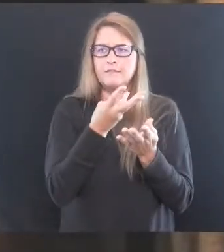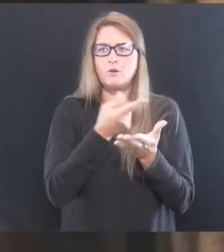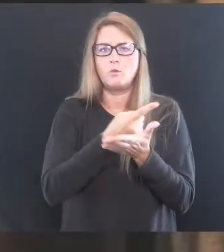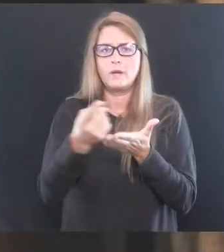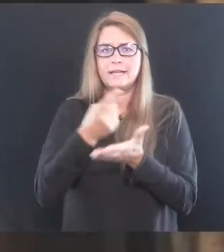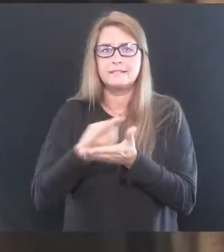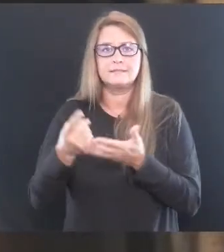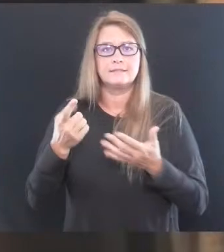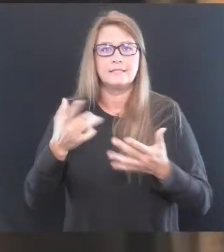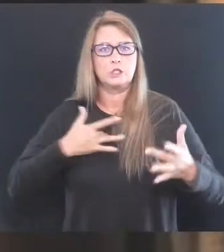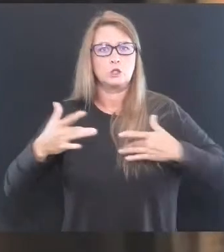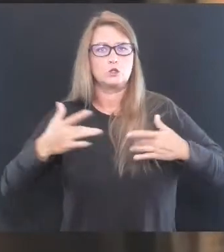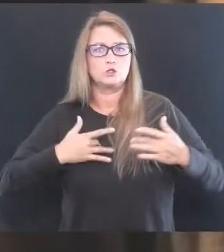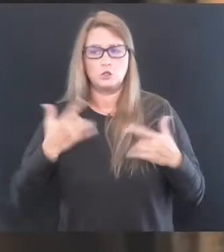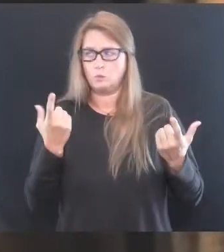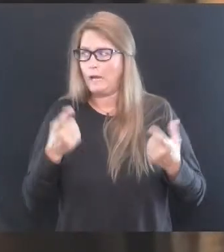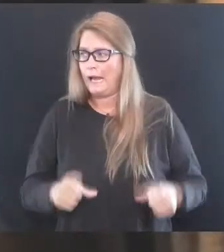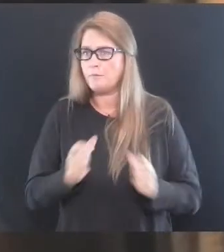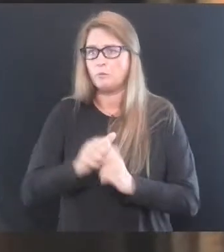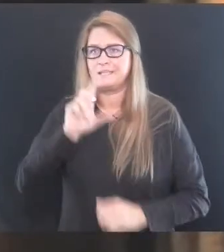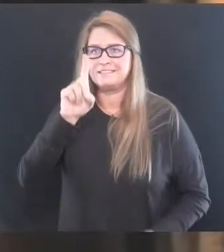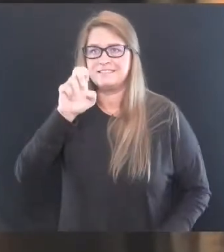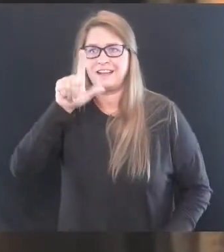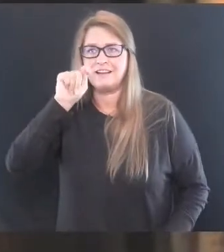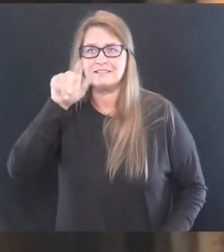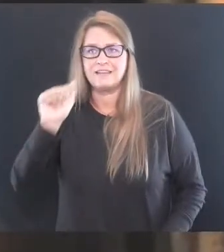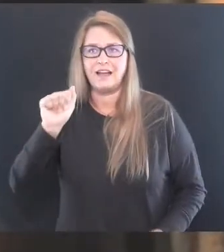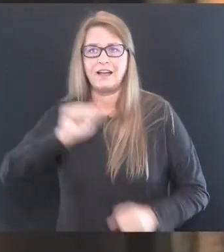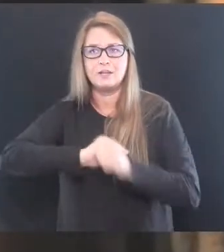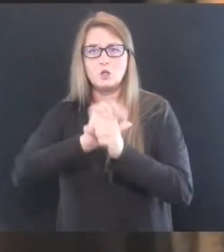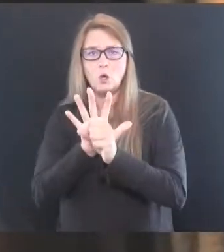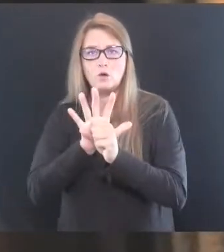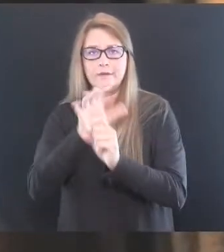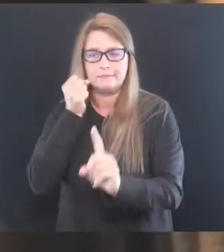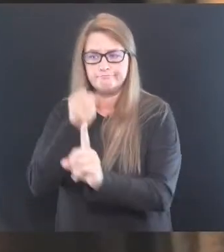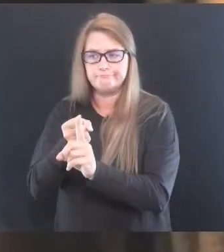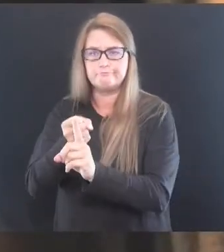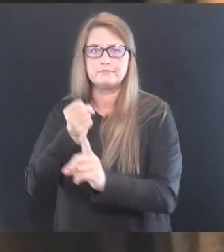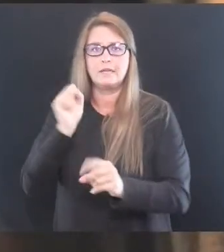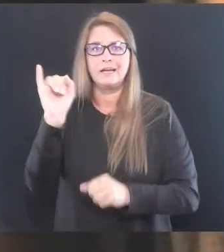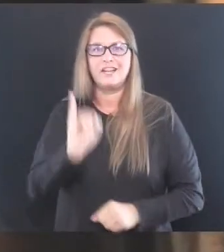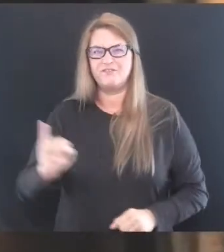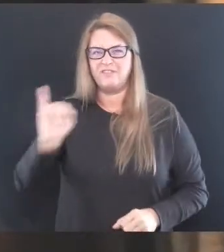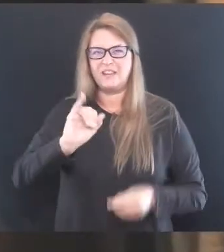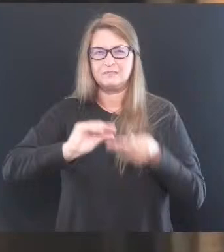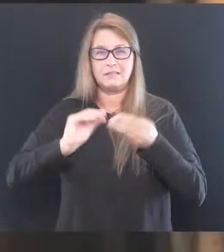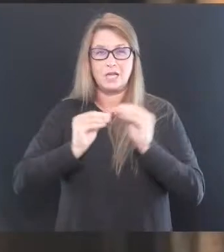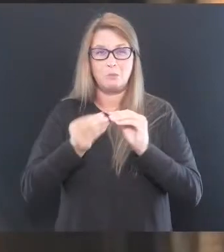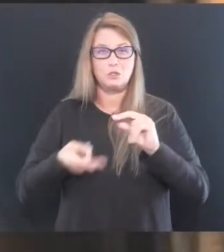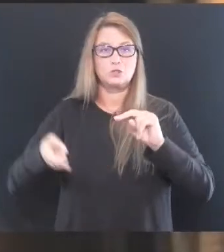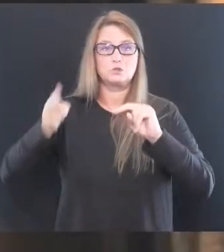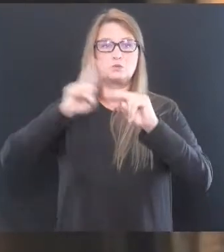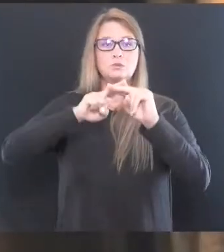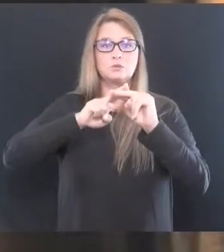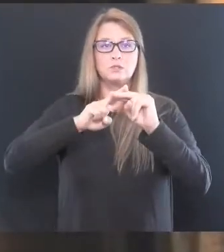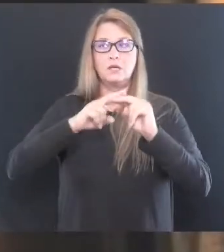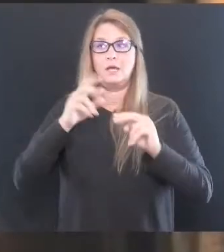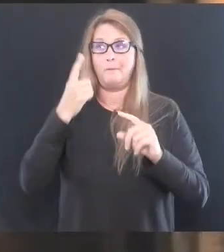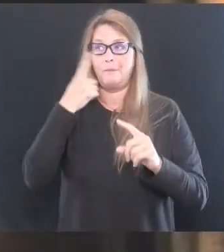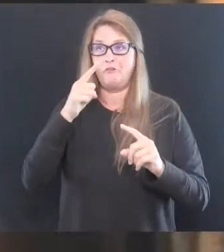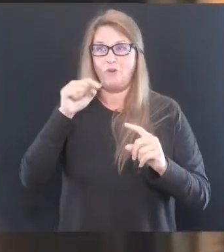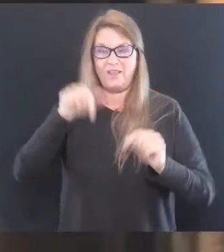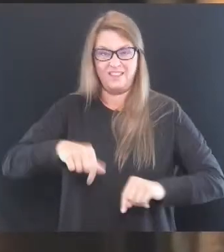what the Delta variant might mean, not only for the infection rates in our state, but really for our